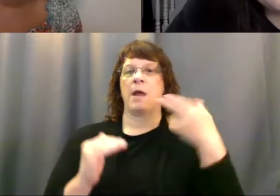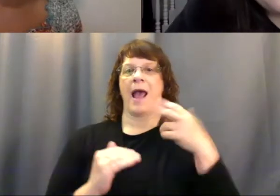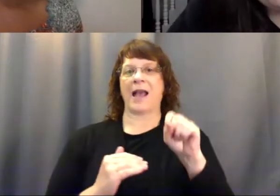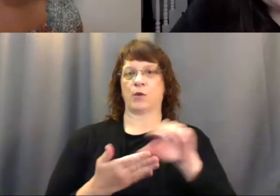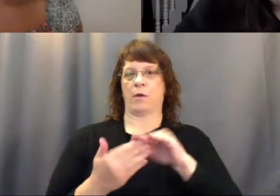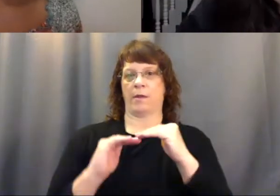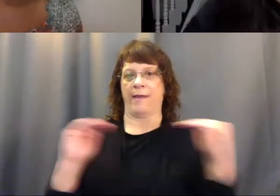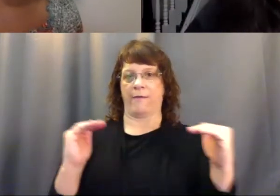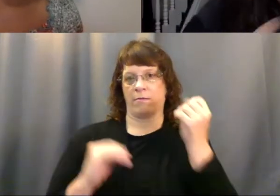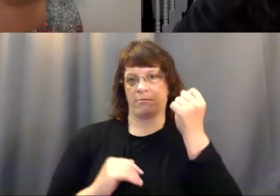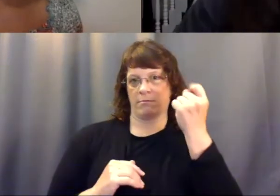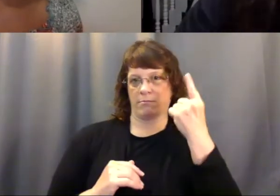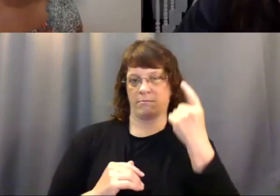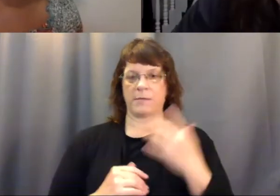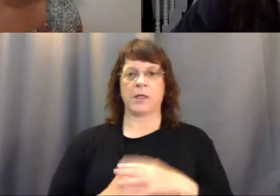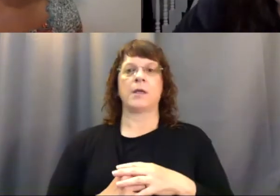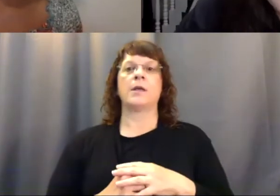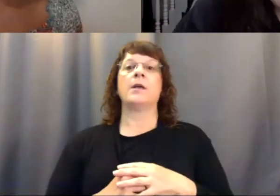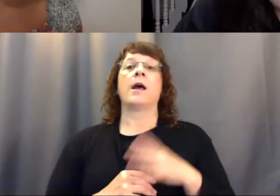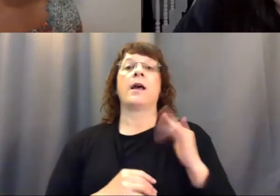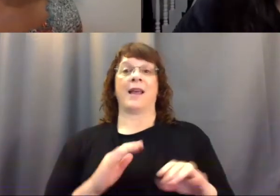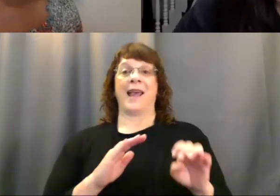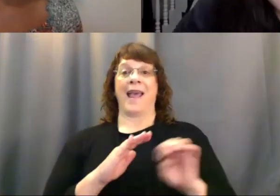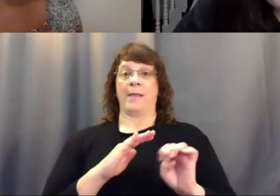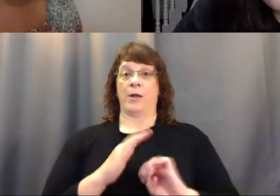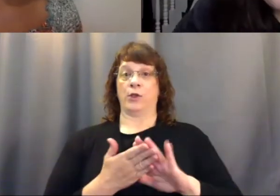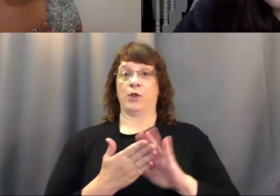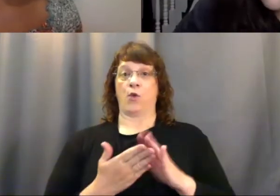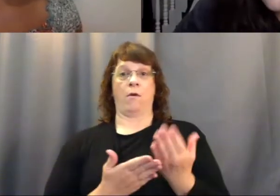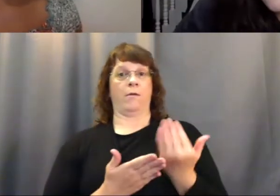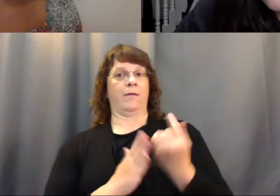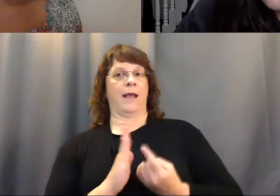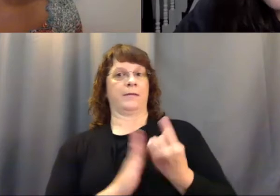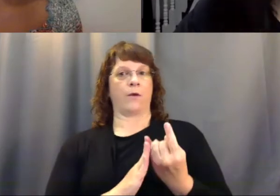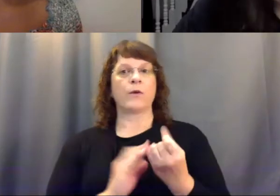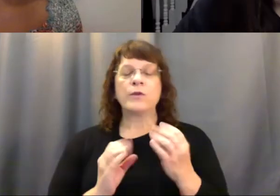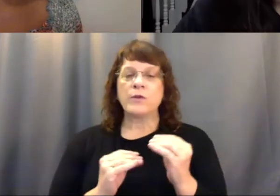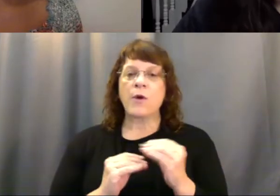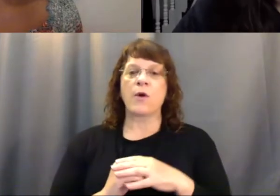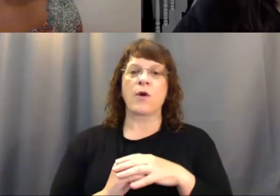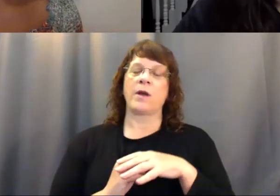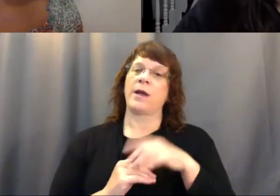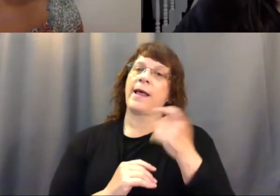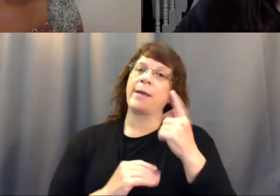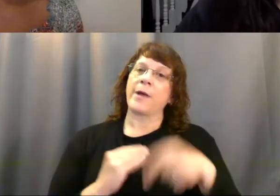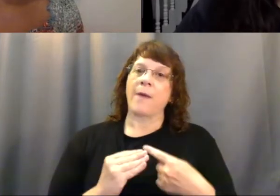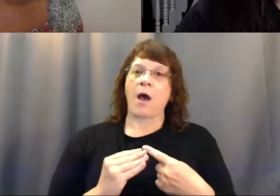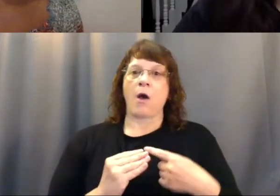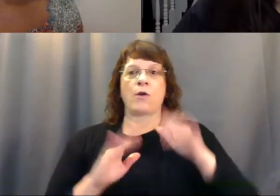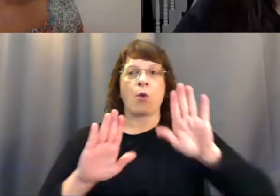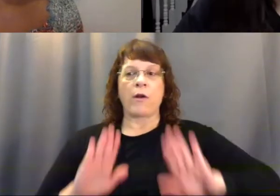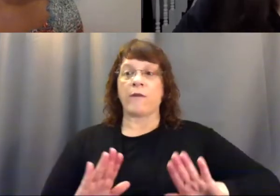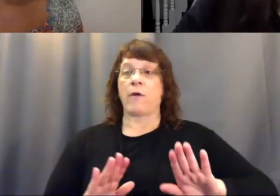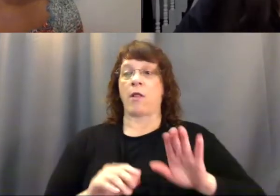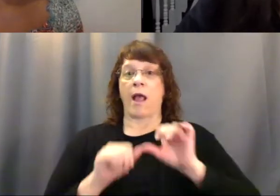understanding. We did an elementary school one an hour before this. So it's a bit of a wonderful